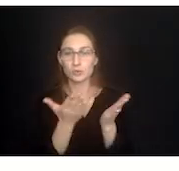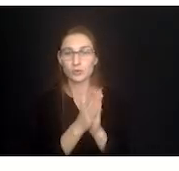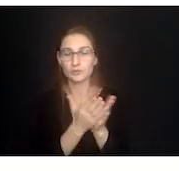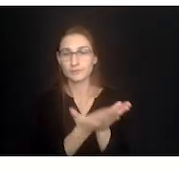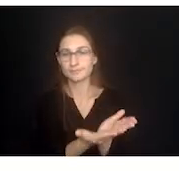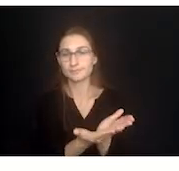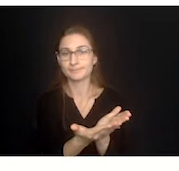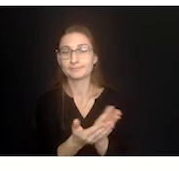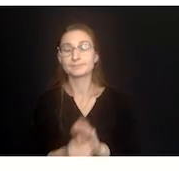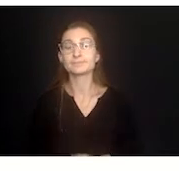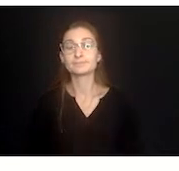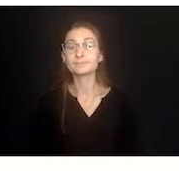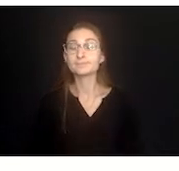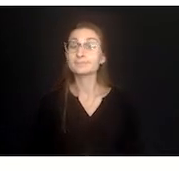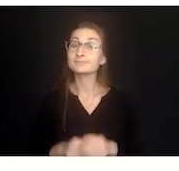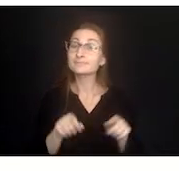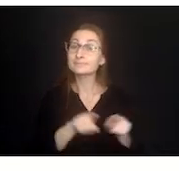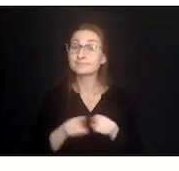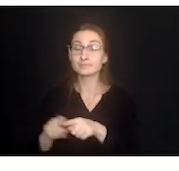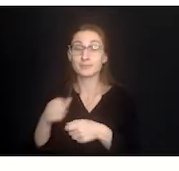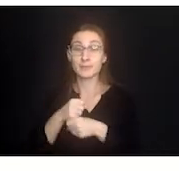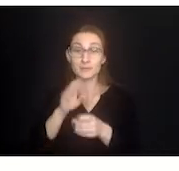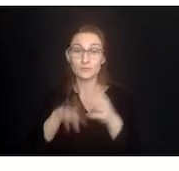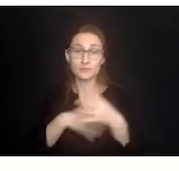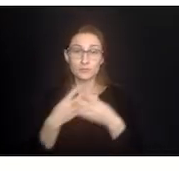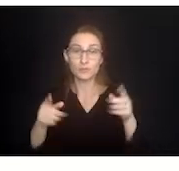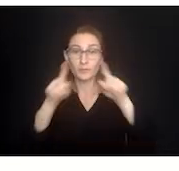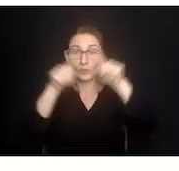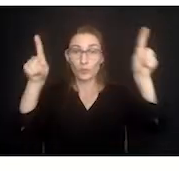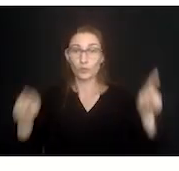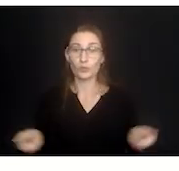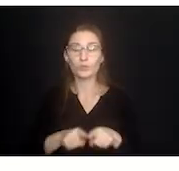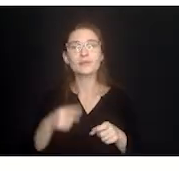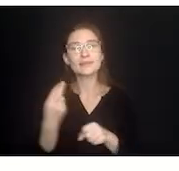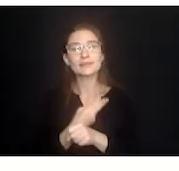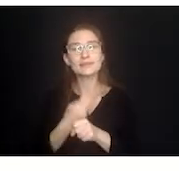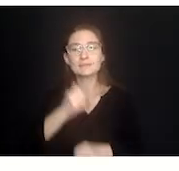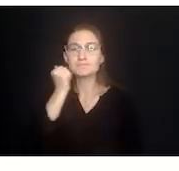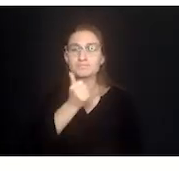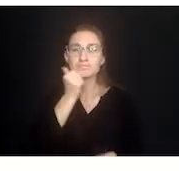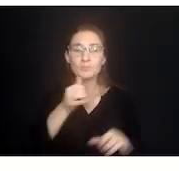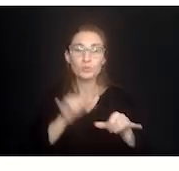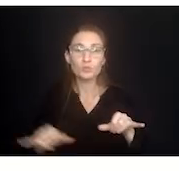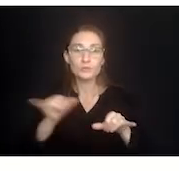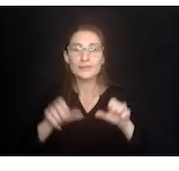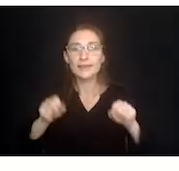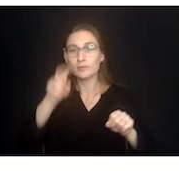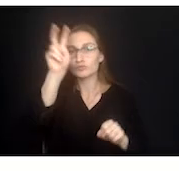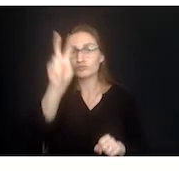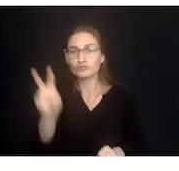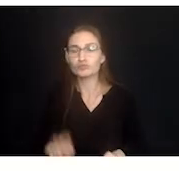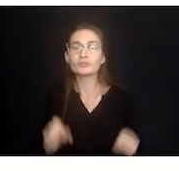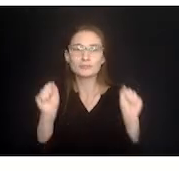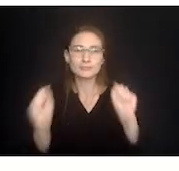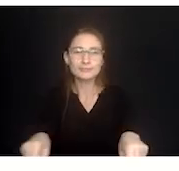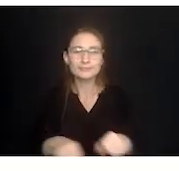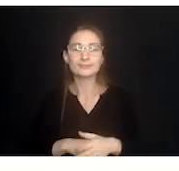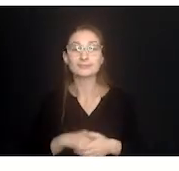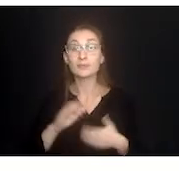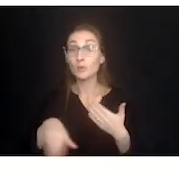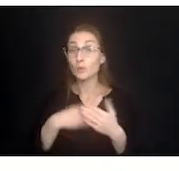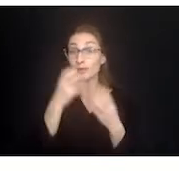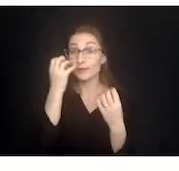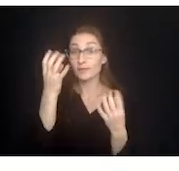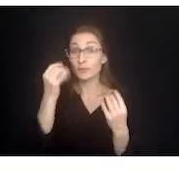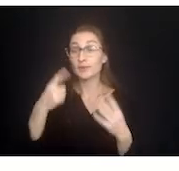give that to them by creating a conversation book. I also created schedule boards that makes Richie's day-to-day routine easier for him.